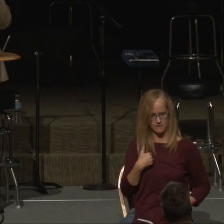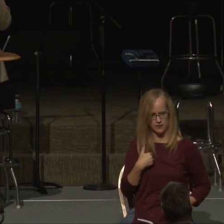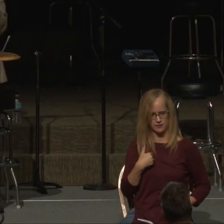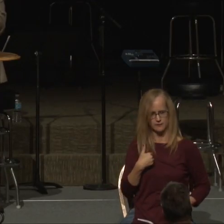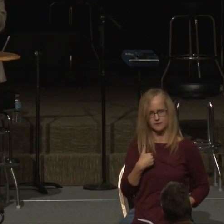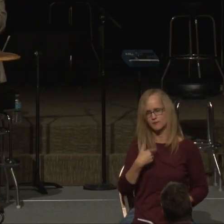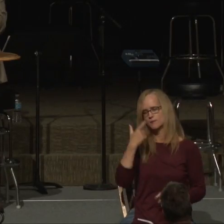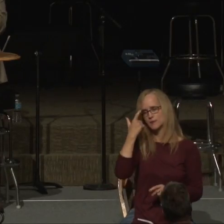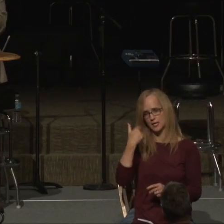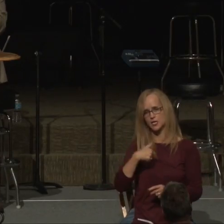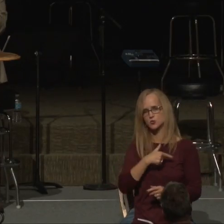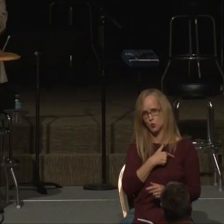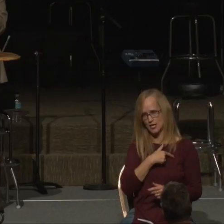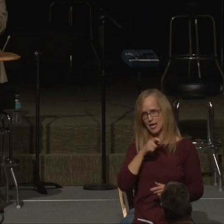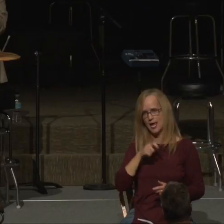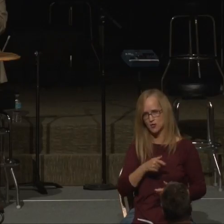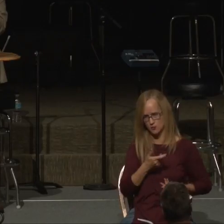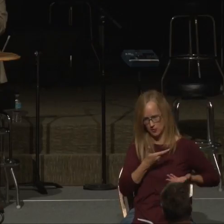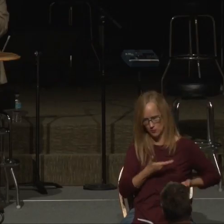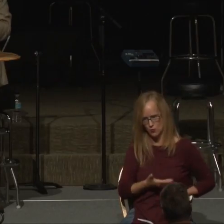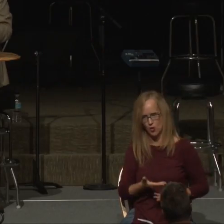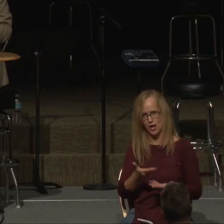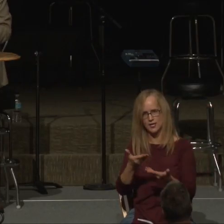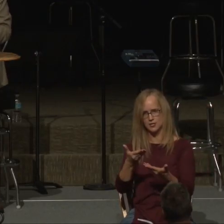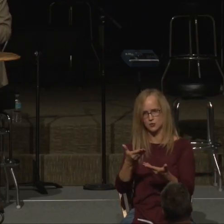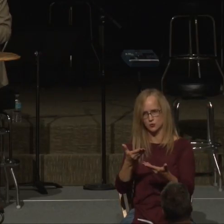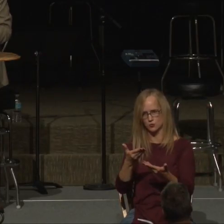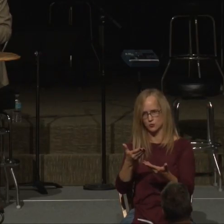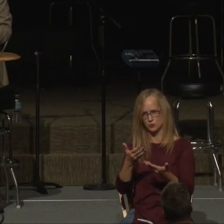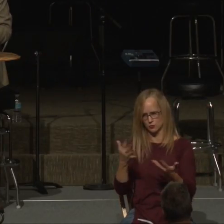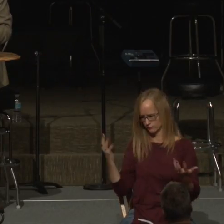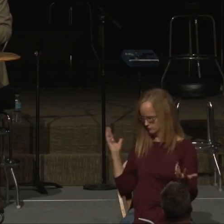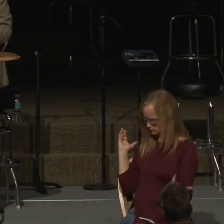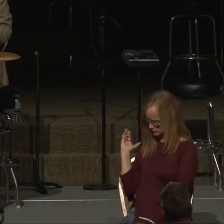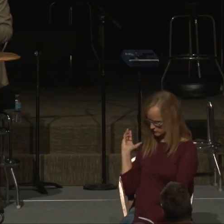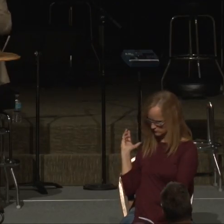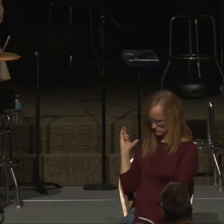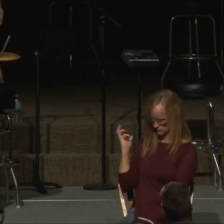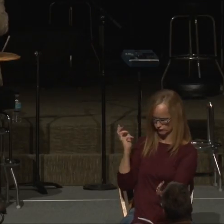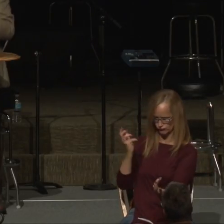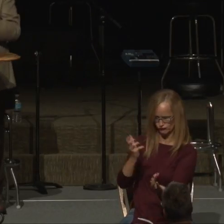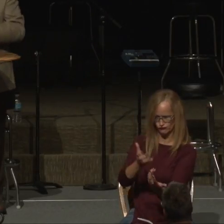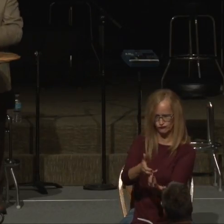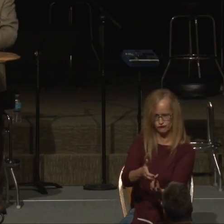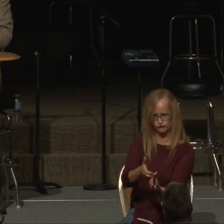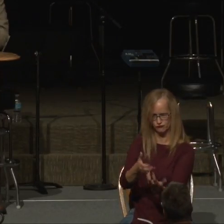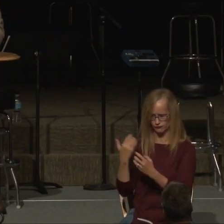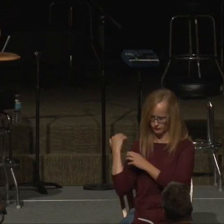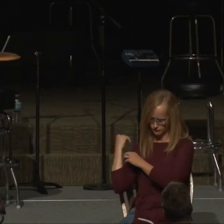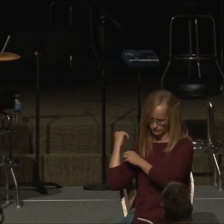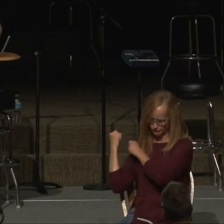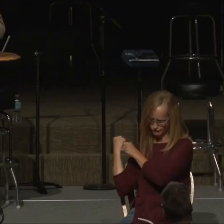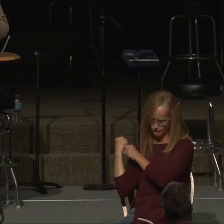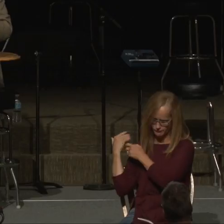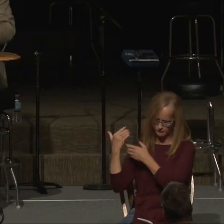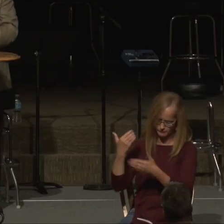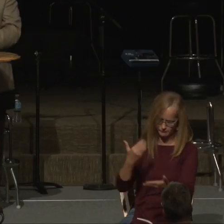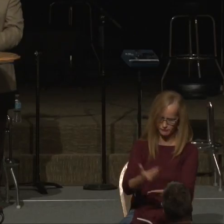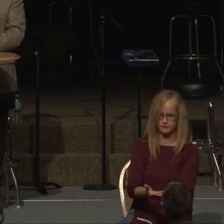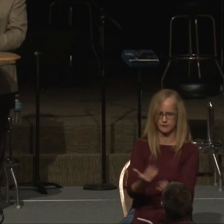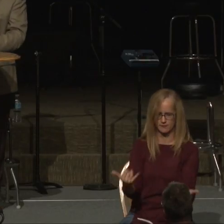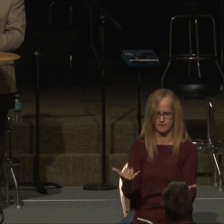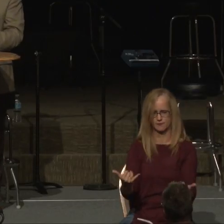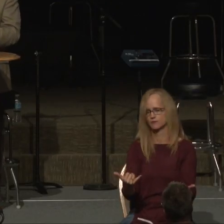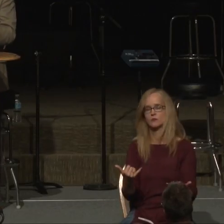because we had to be brought in to the mix as well. I would encourage you to, you got quite a few weeks before we get